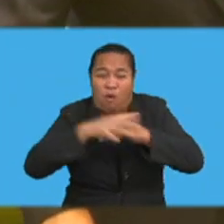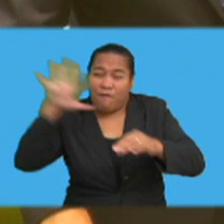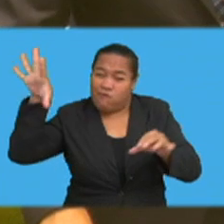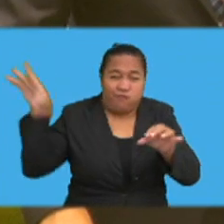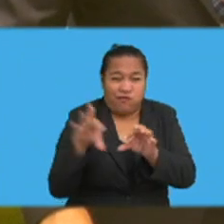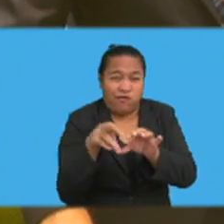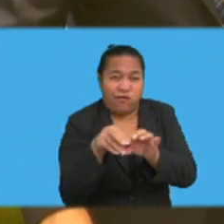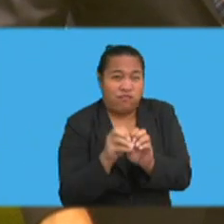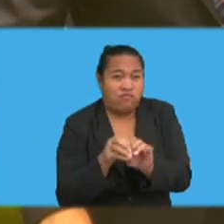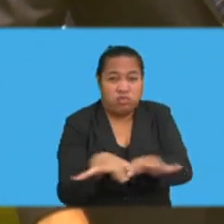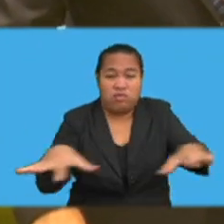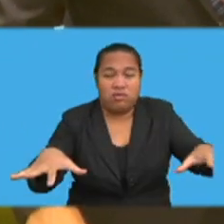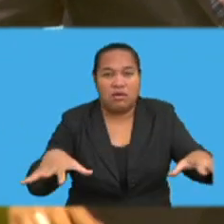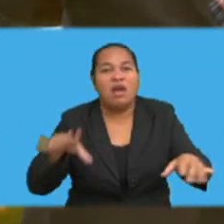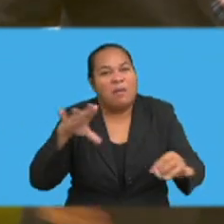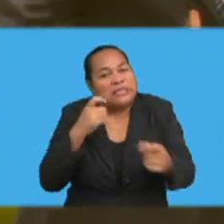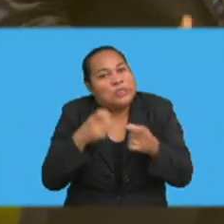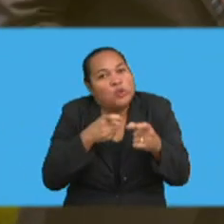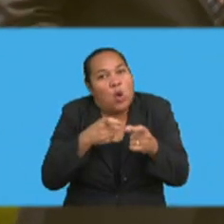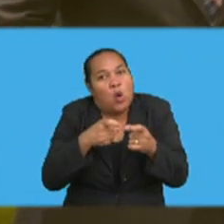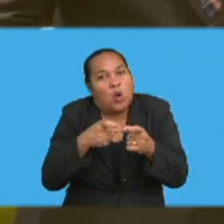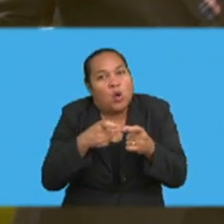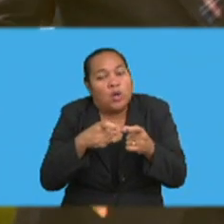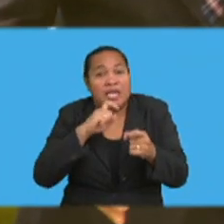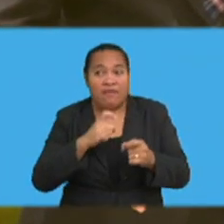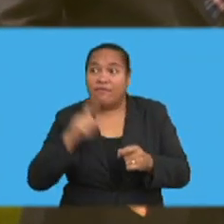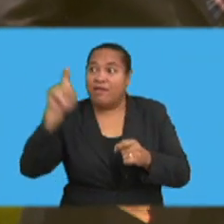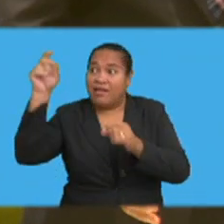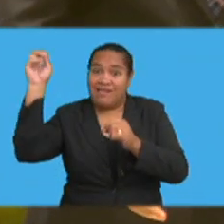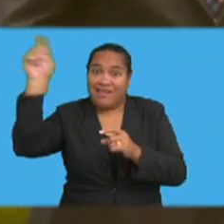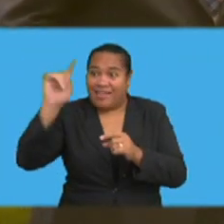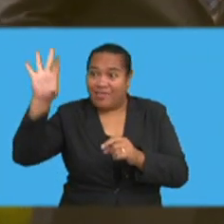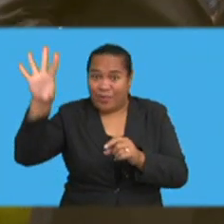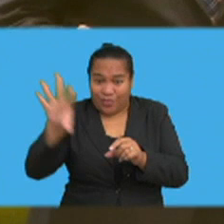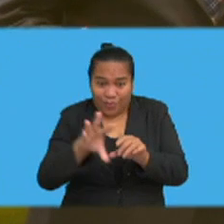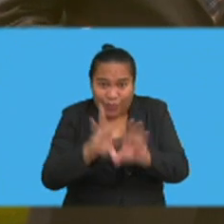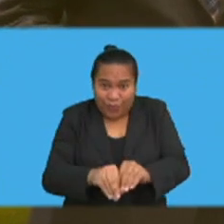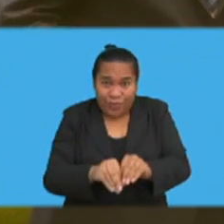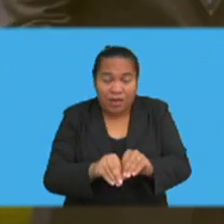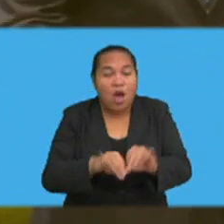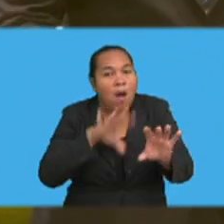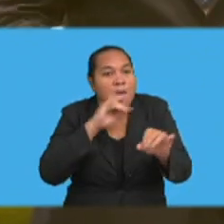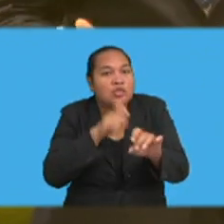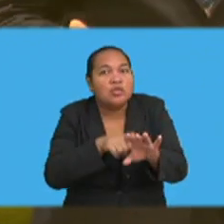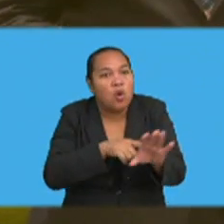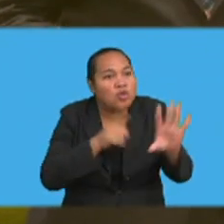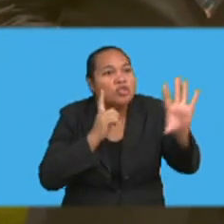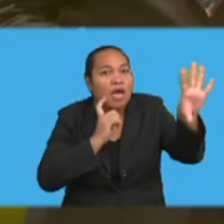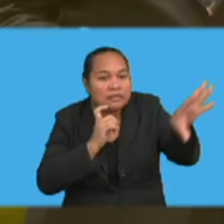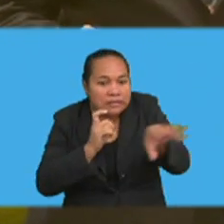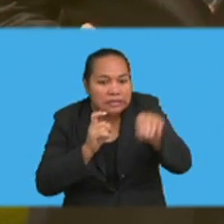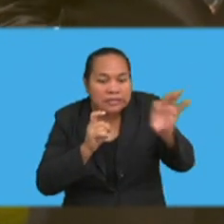reconnected to the power system. Because when the power goes off, when you bring it back up, you have to slowly do it. That's why sometimes it takes a few